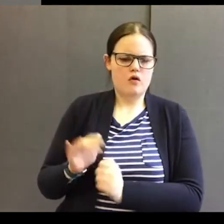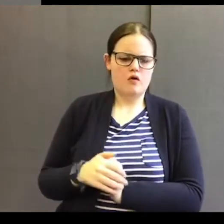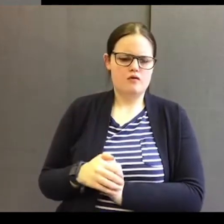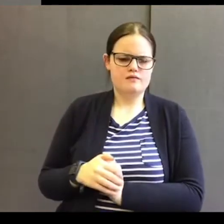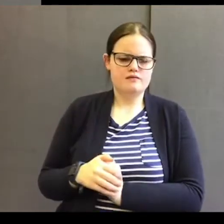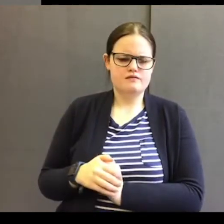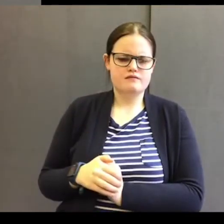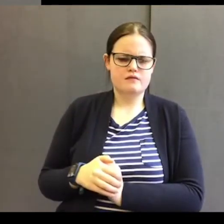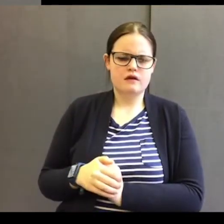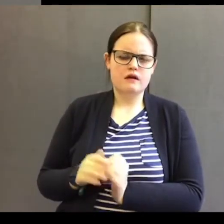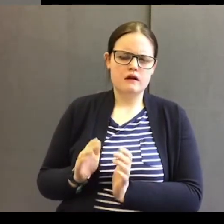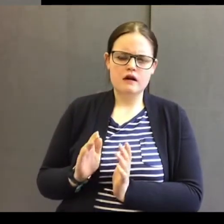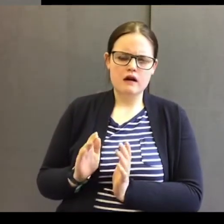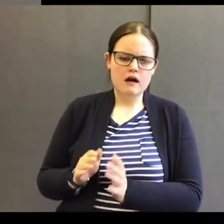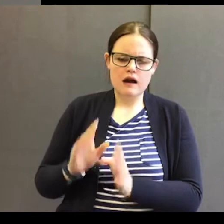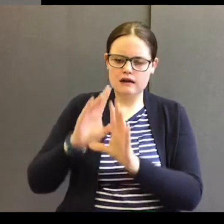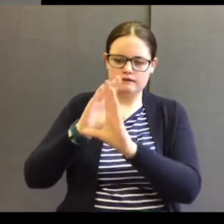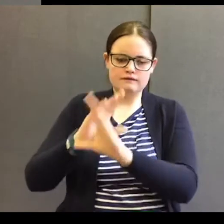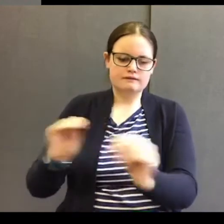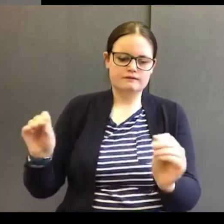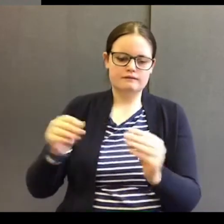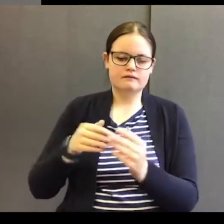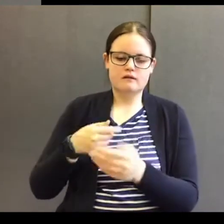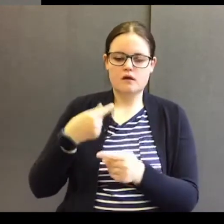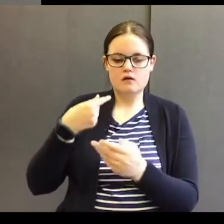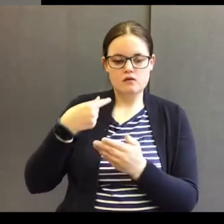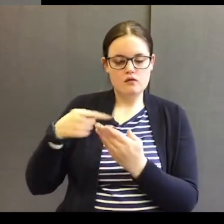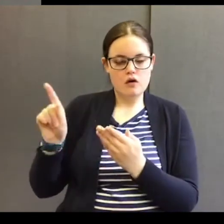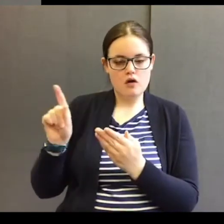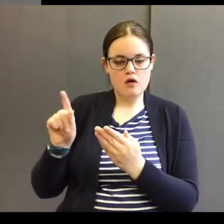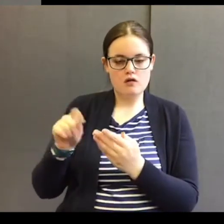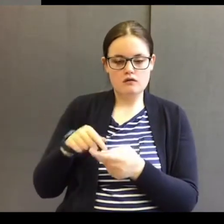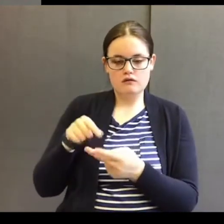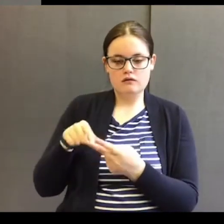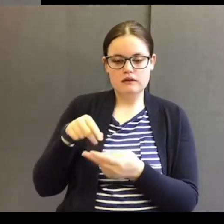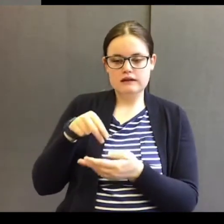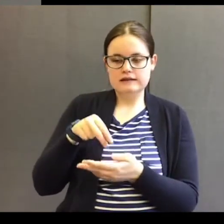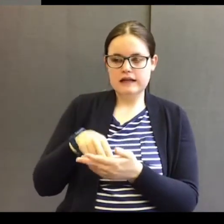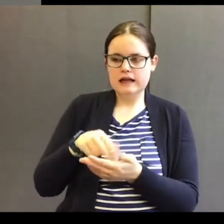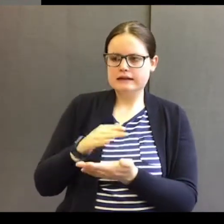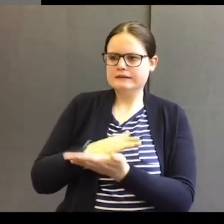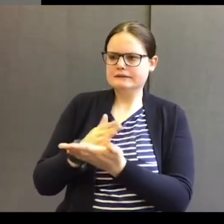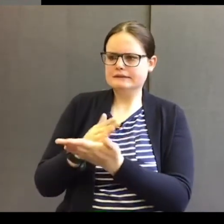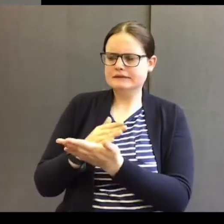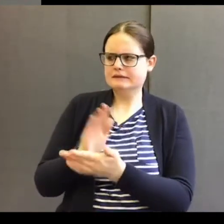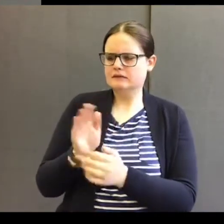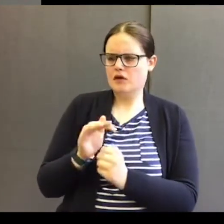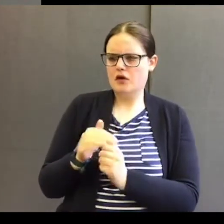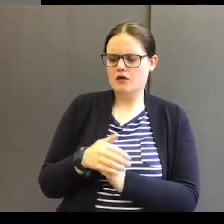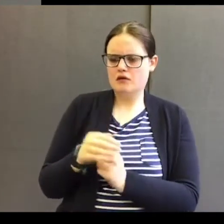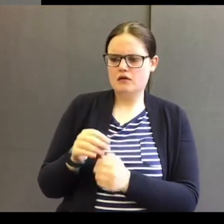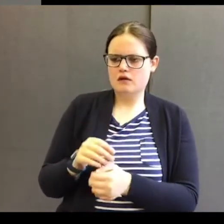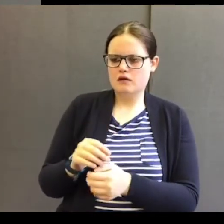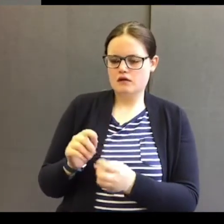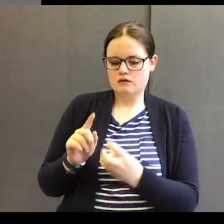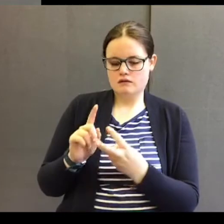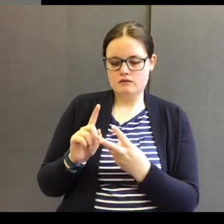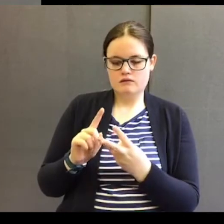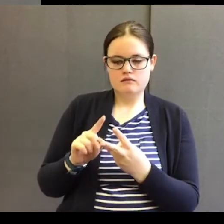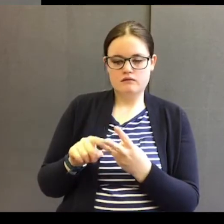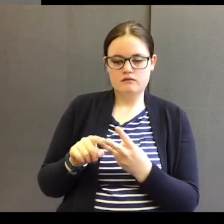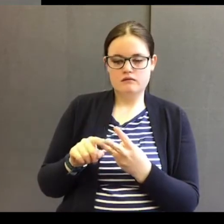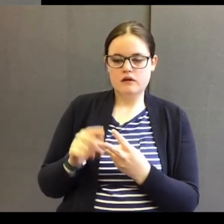first principles. We just have to declare. Go, stand, don't deviate.